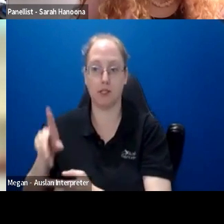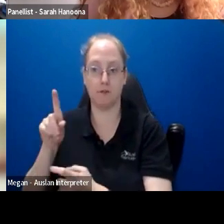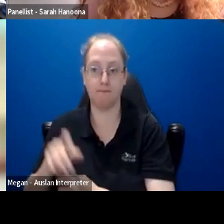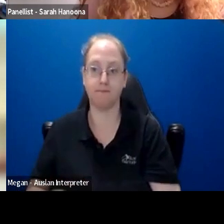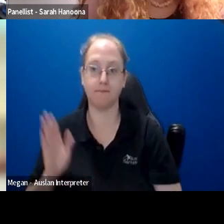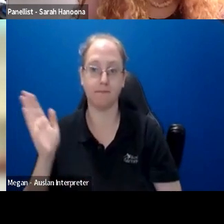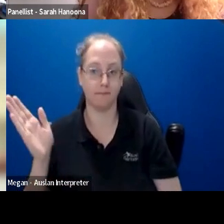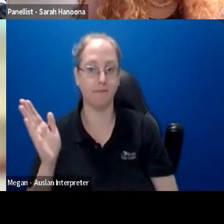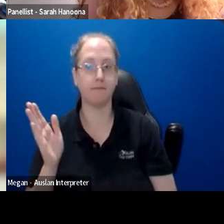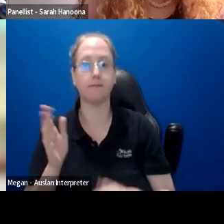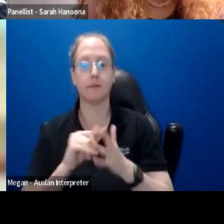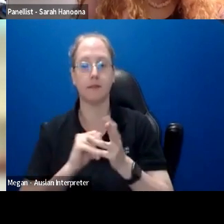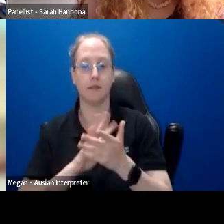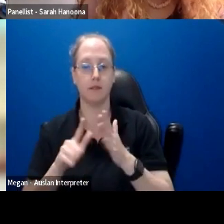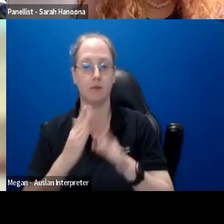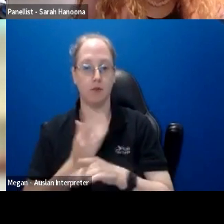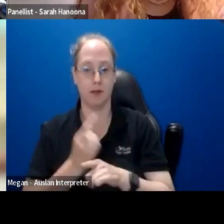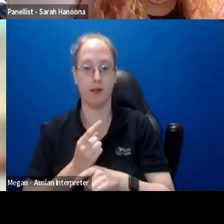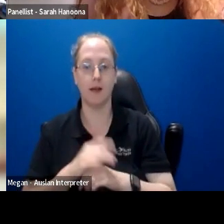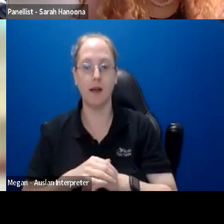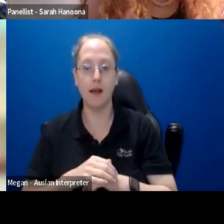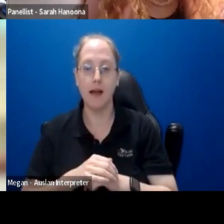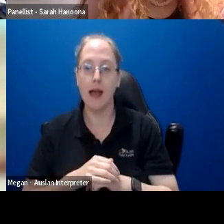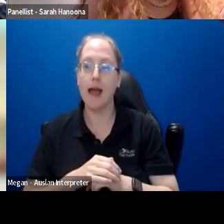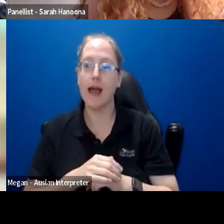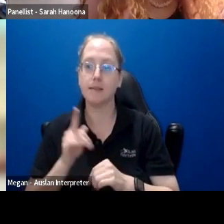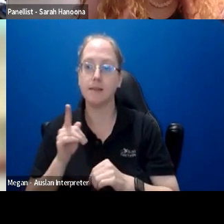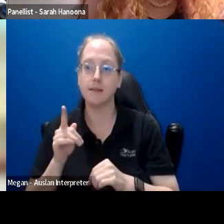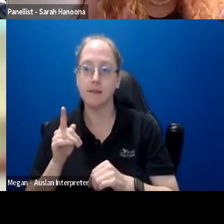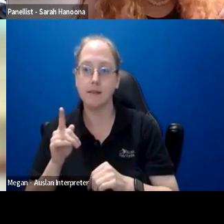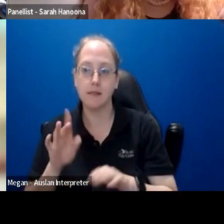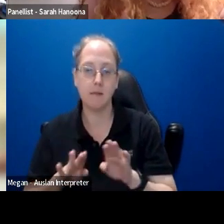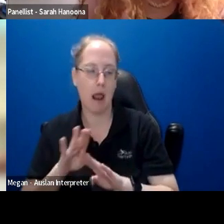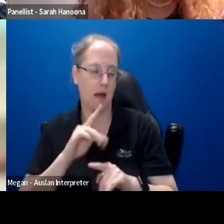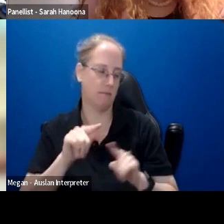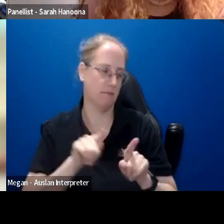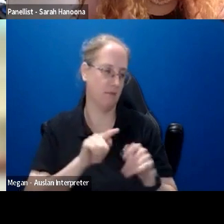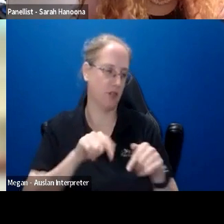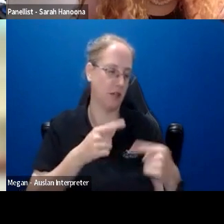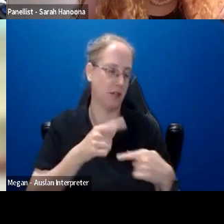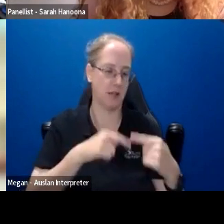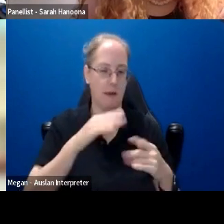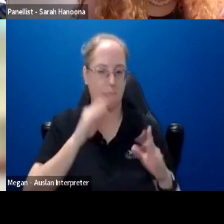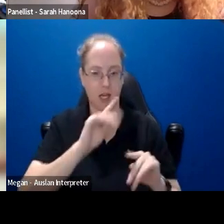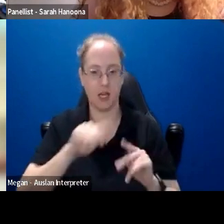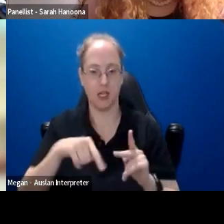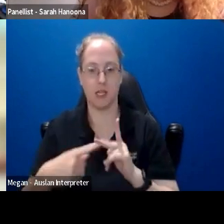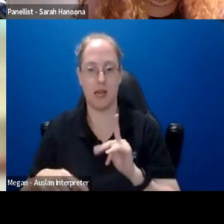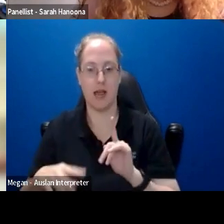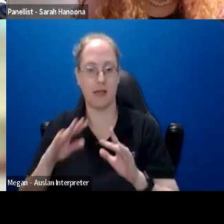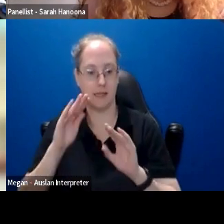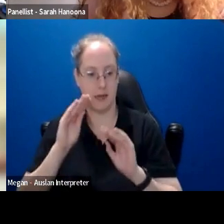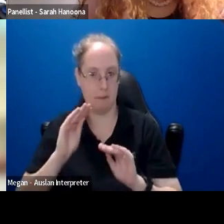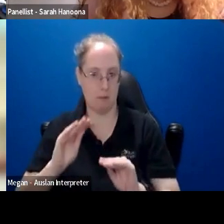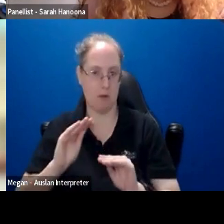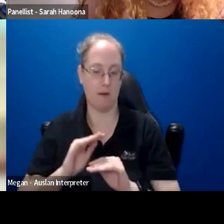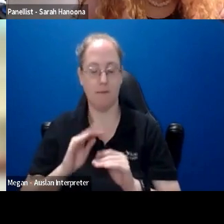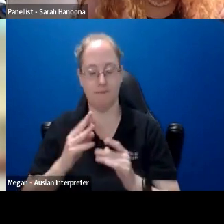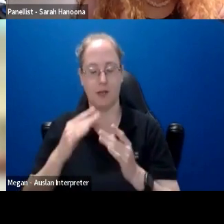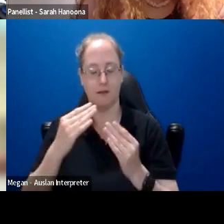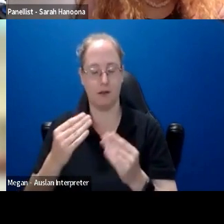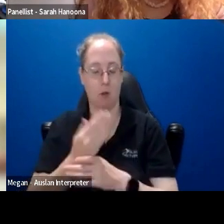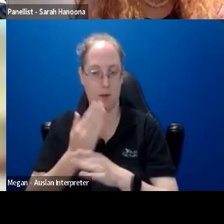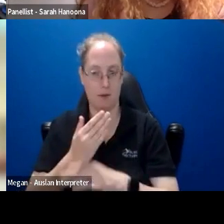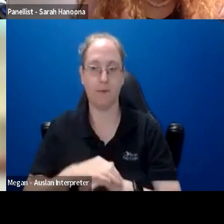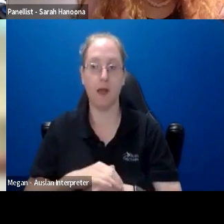had the same challenges with Pawana, which was mainly about education and employment. So when I came to Australia, it was not only